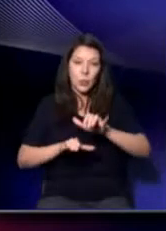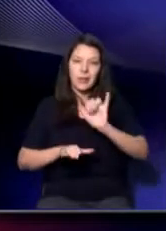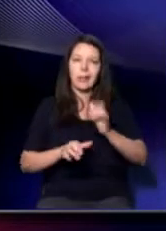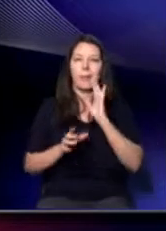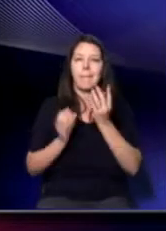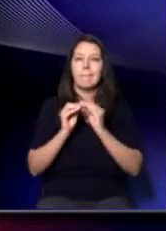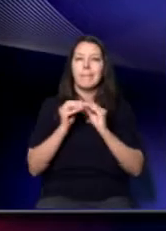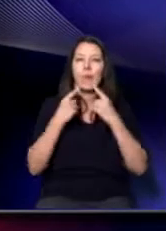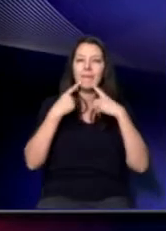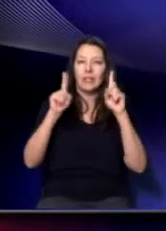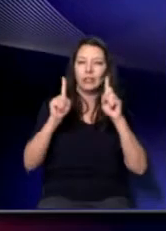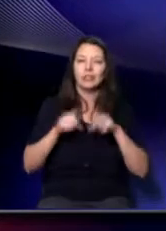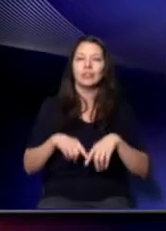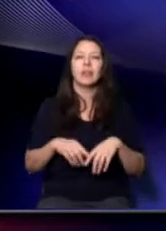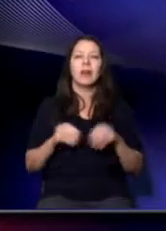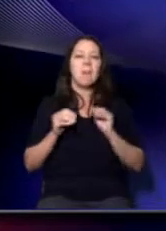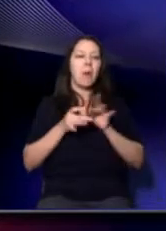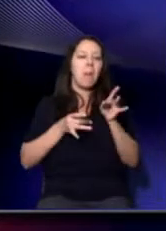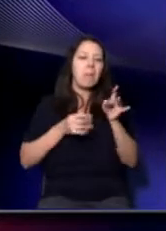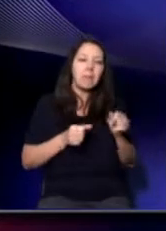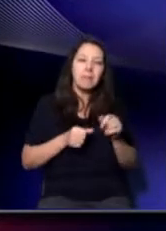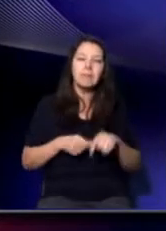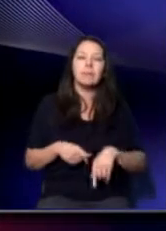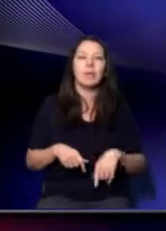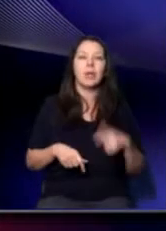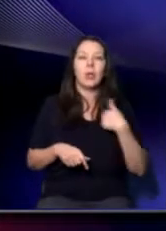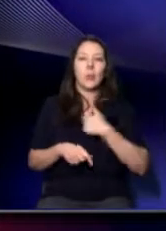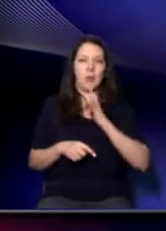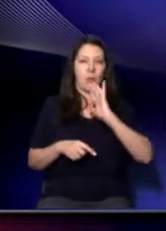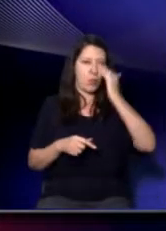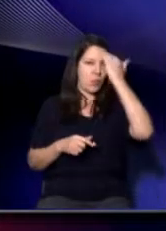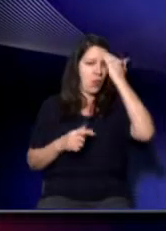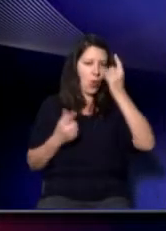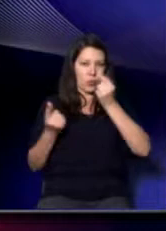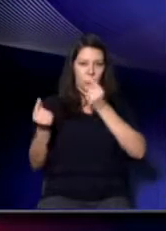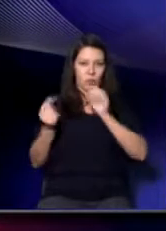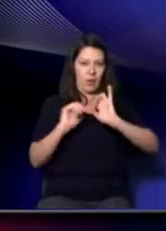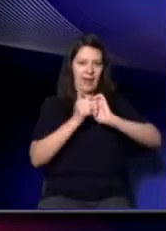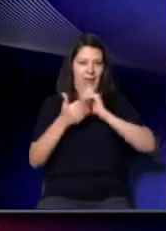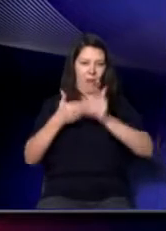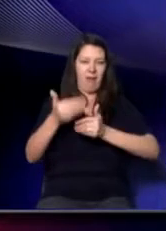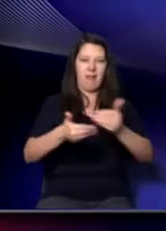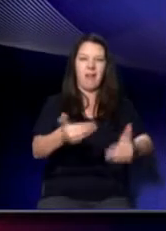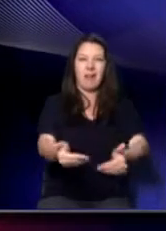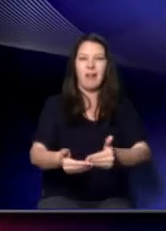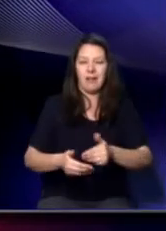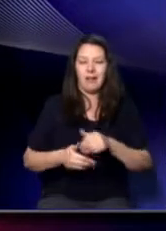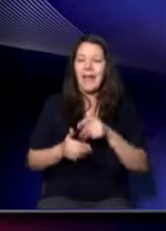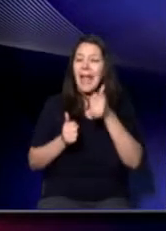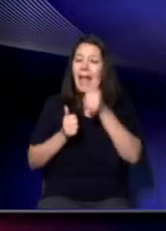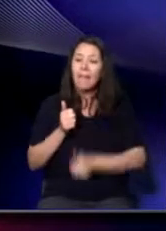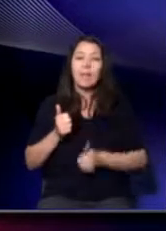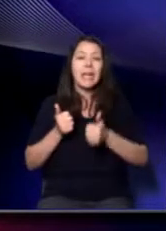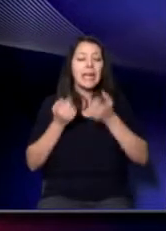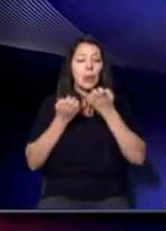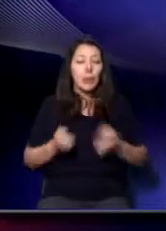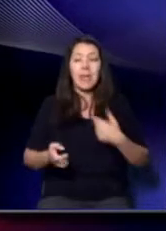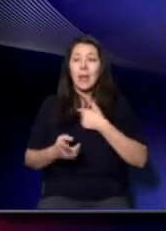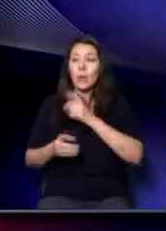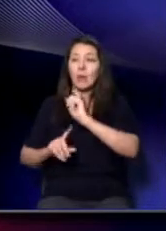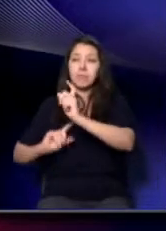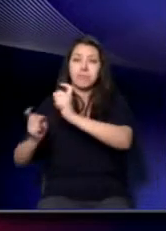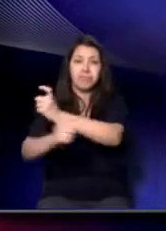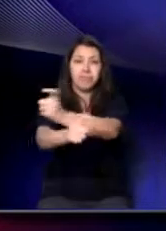that's effective, that we can account for every piece of equipment we have out there. We can't